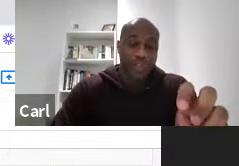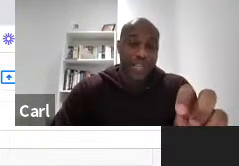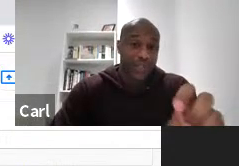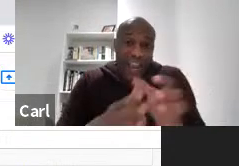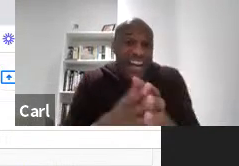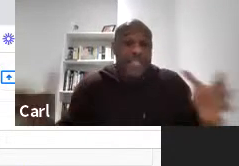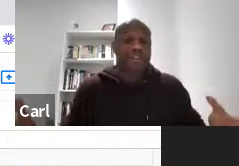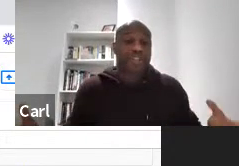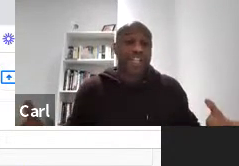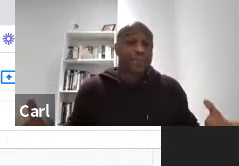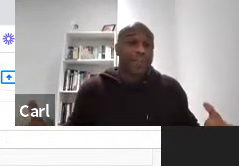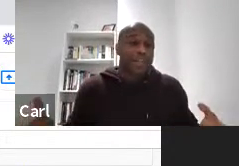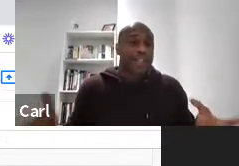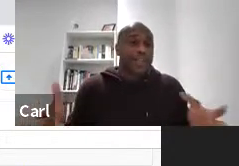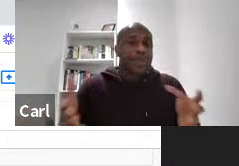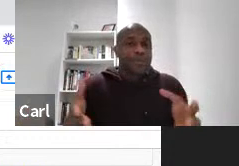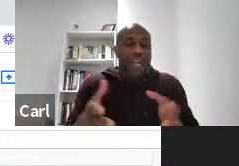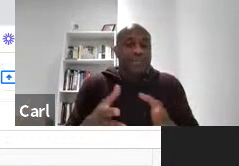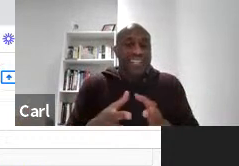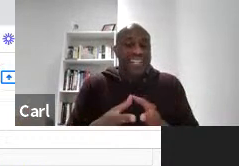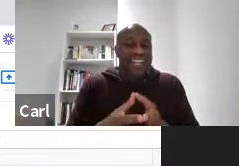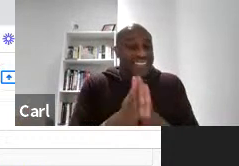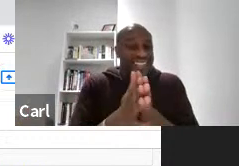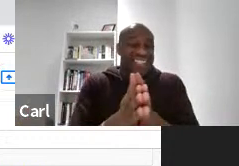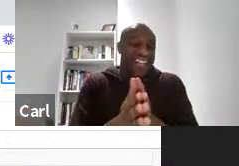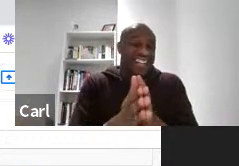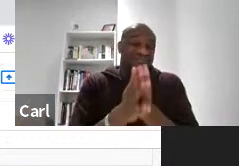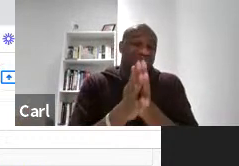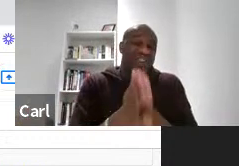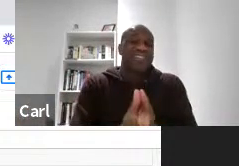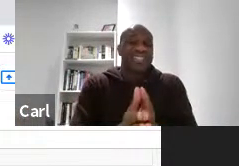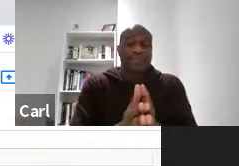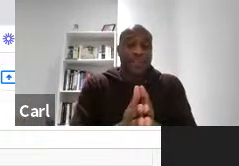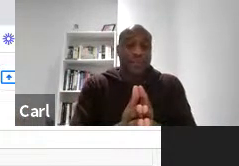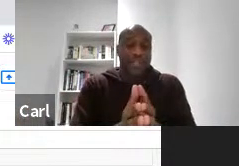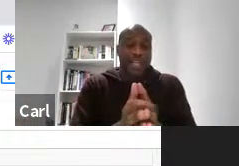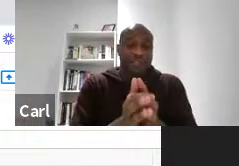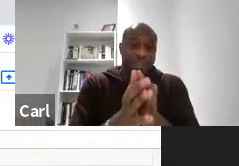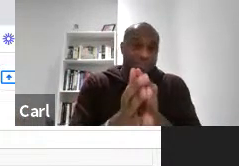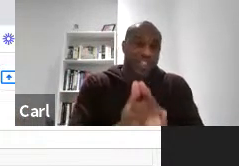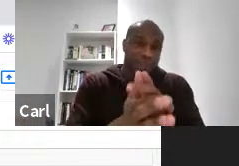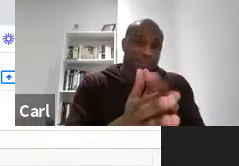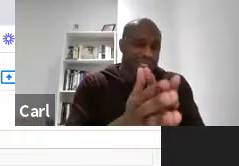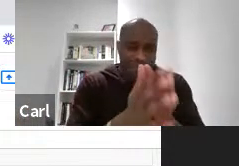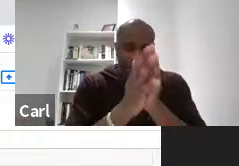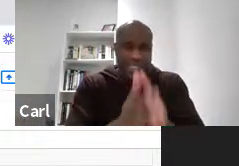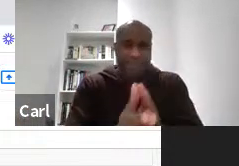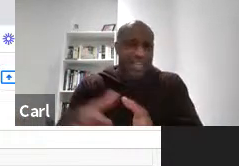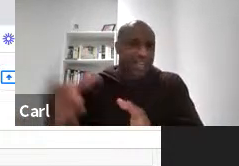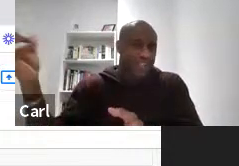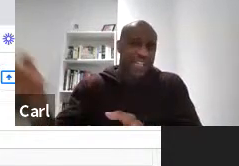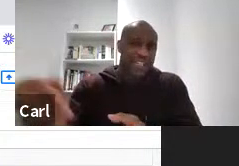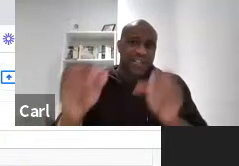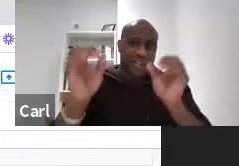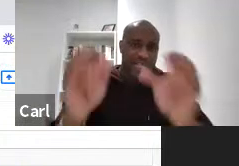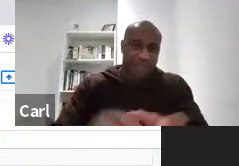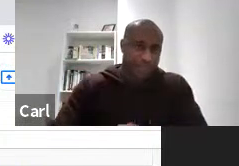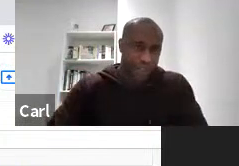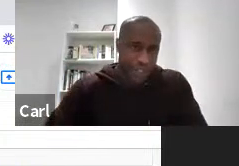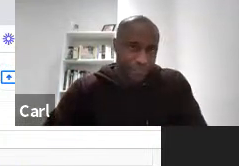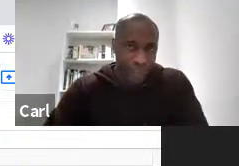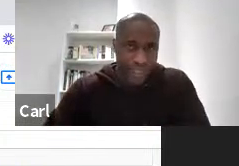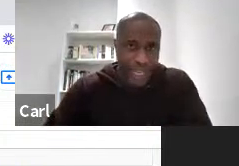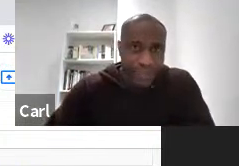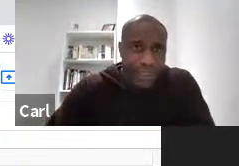with Google Sheets or any spreadsheet, you would be able to see that this is very simple to put together from a spreadsheet perspective, very simple to get this data and chuck it into